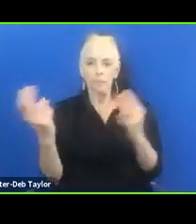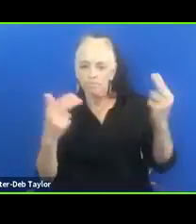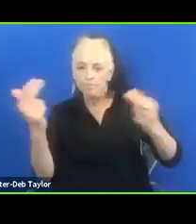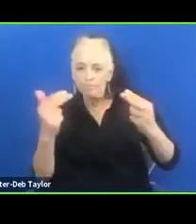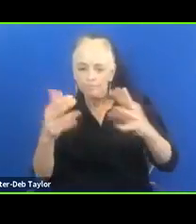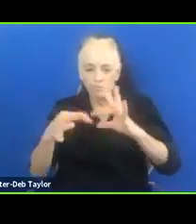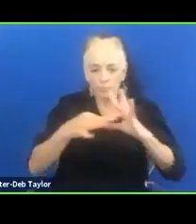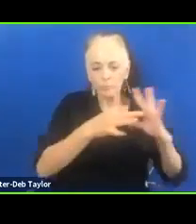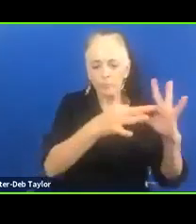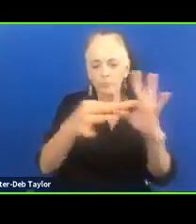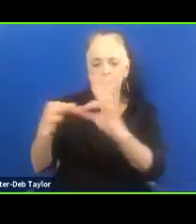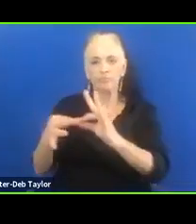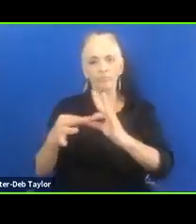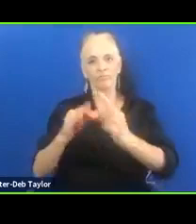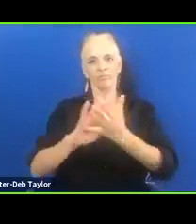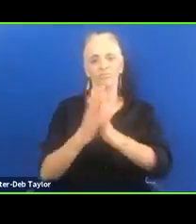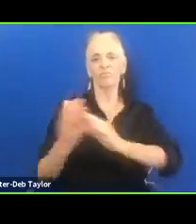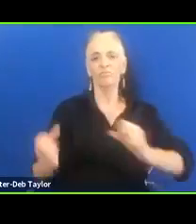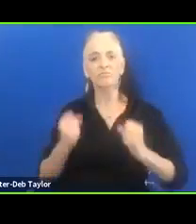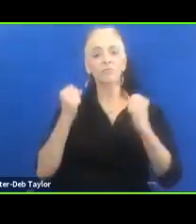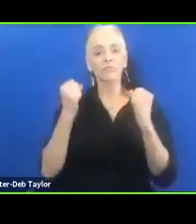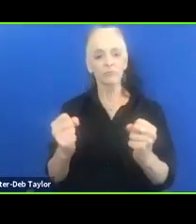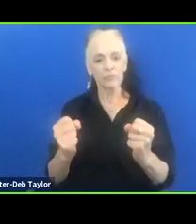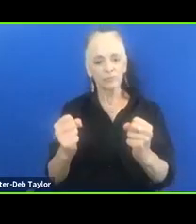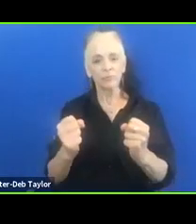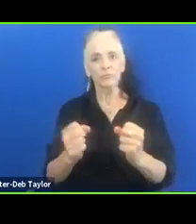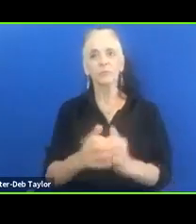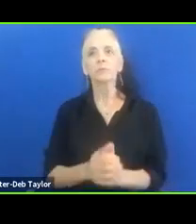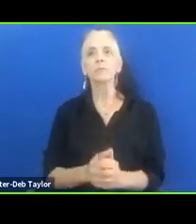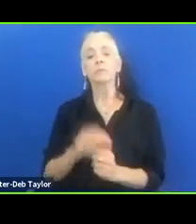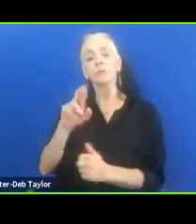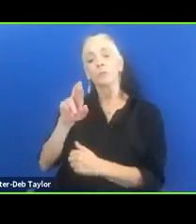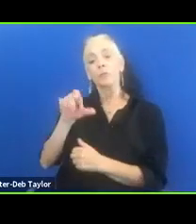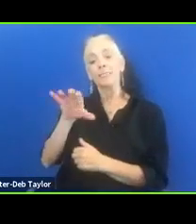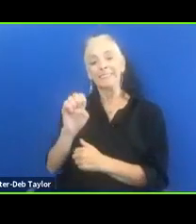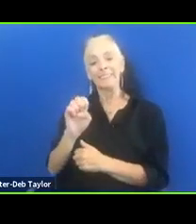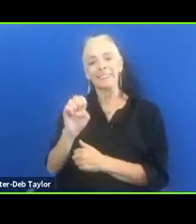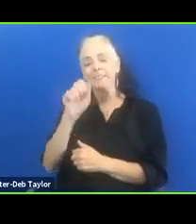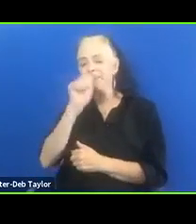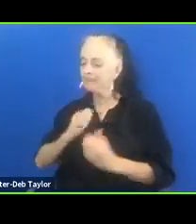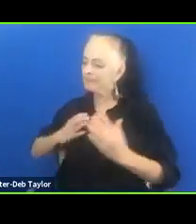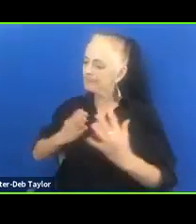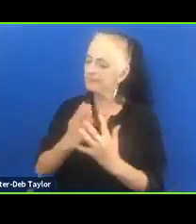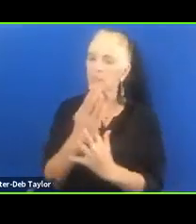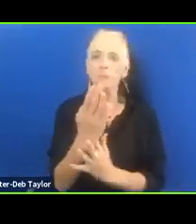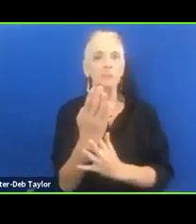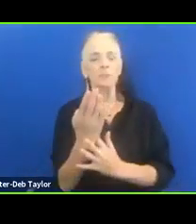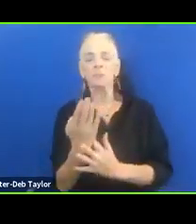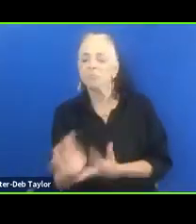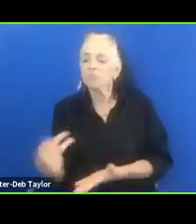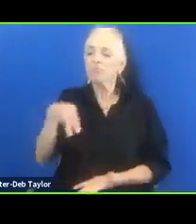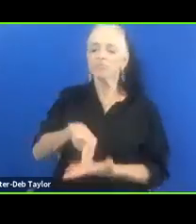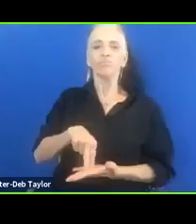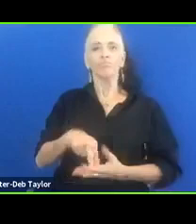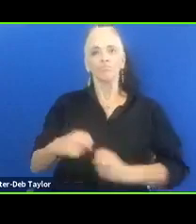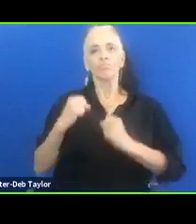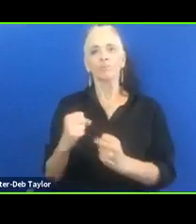become a stronger force to reckon with. Resilience, after all, reminds us that our diversity is our best